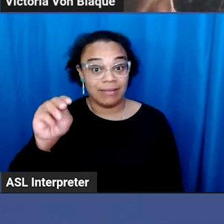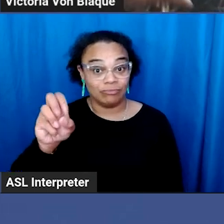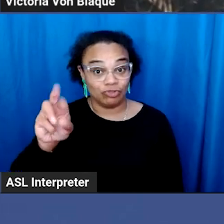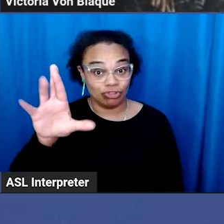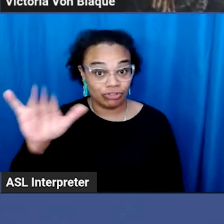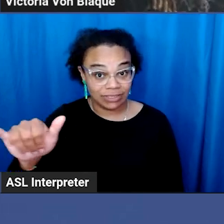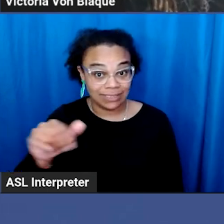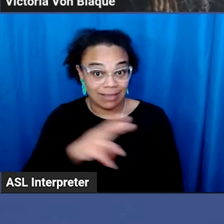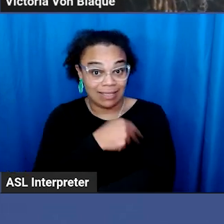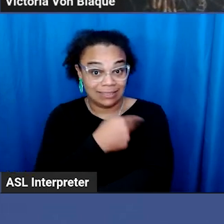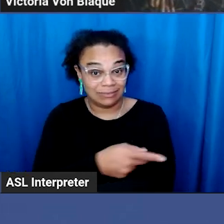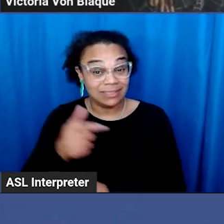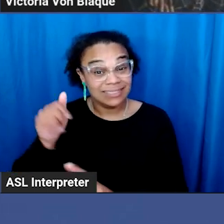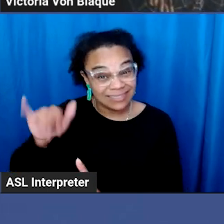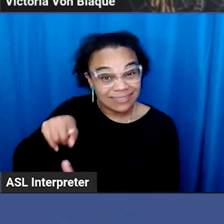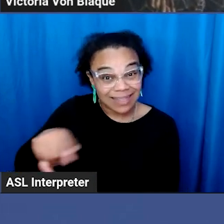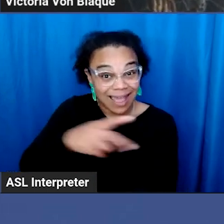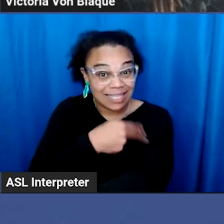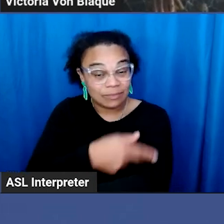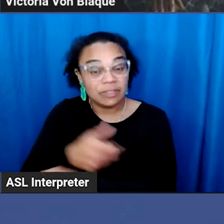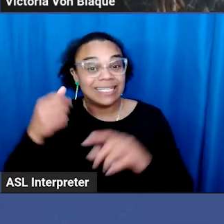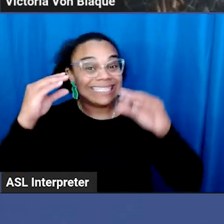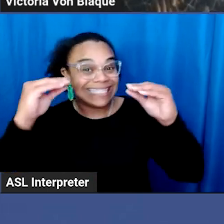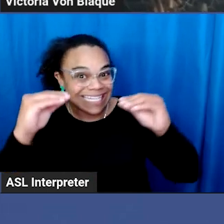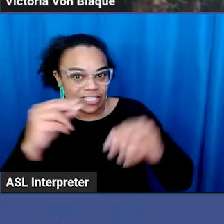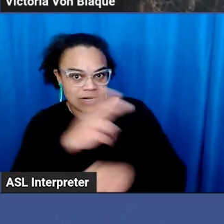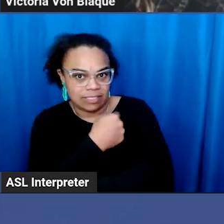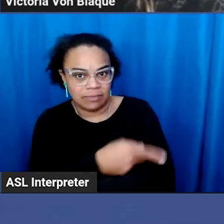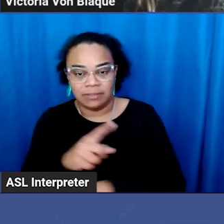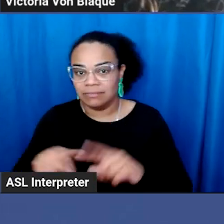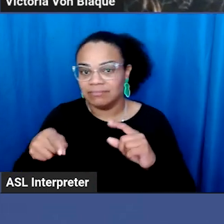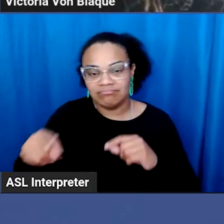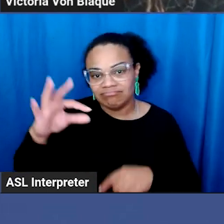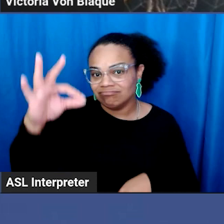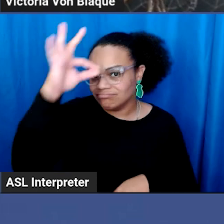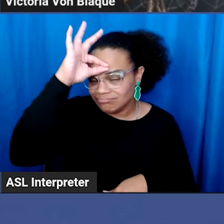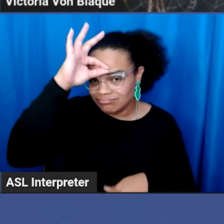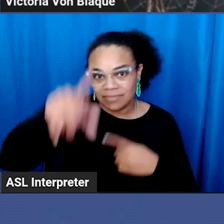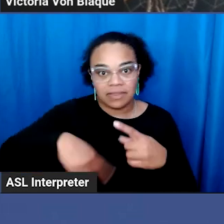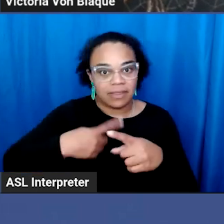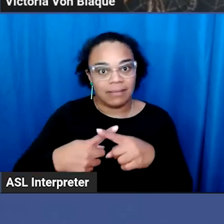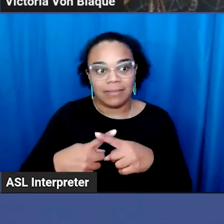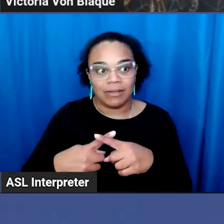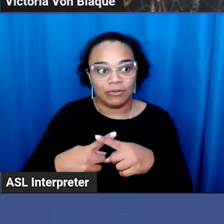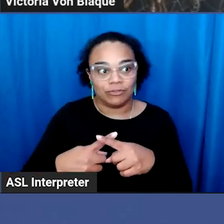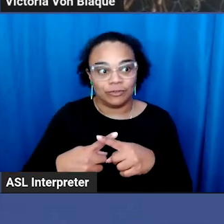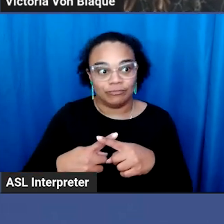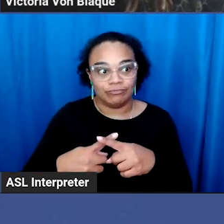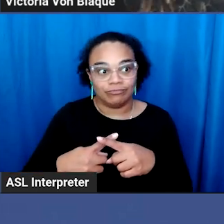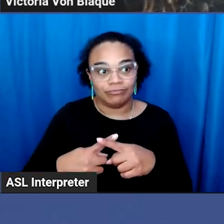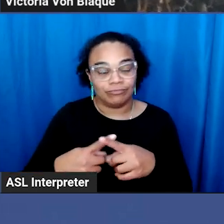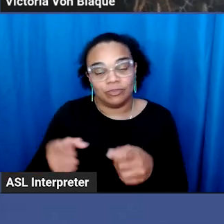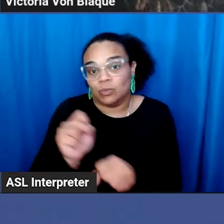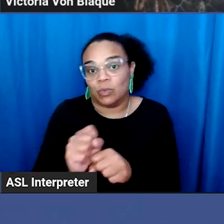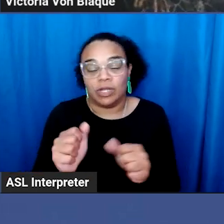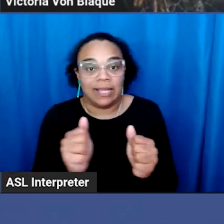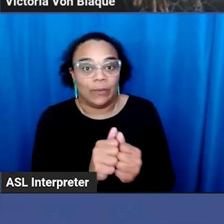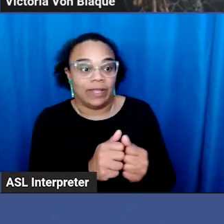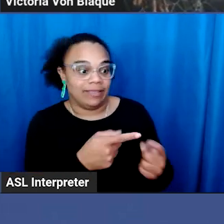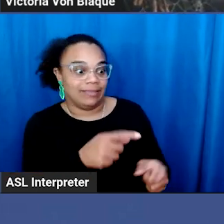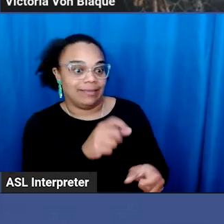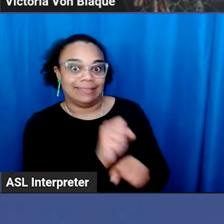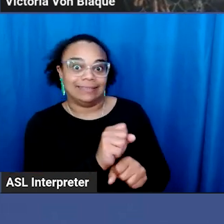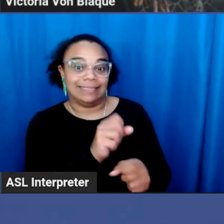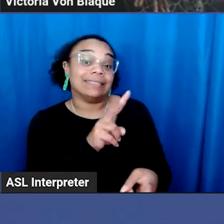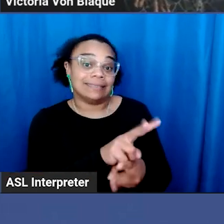a teaching hospital, and they didn't know the first thing about working with sex